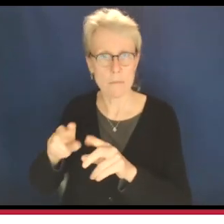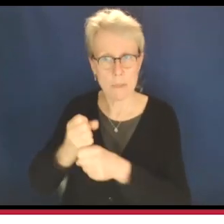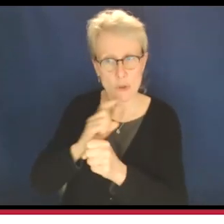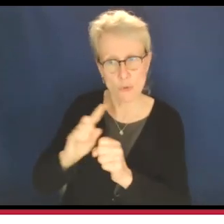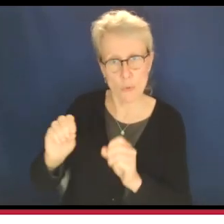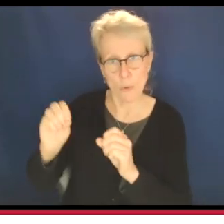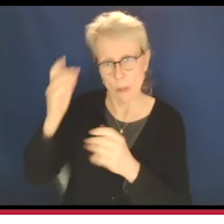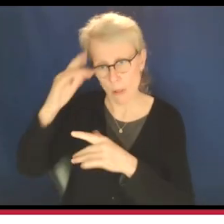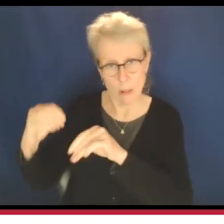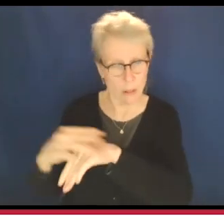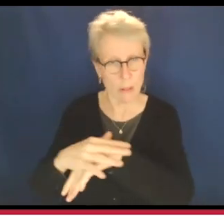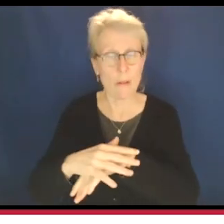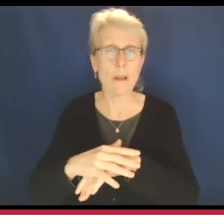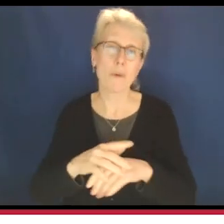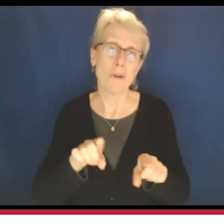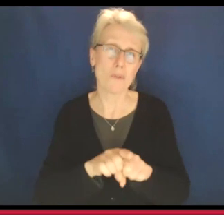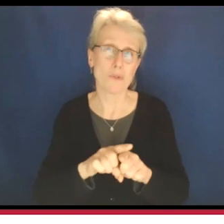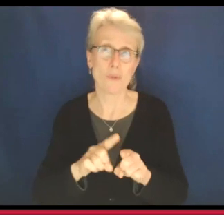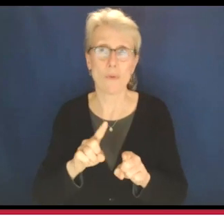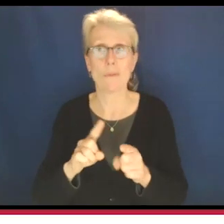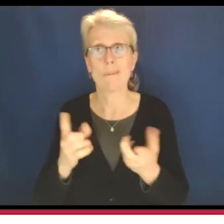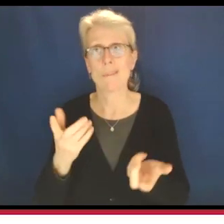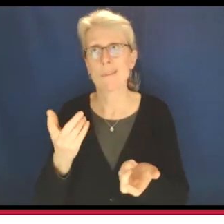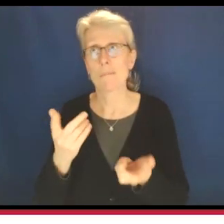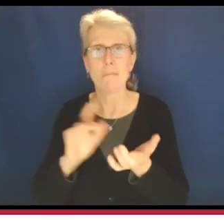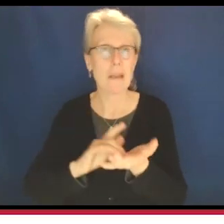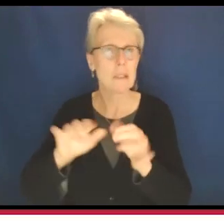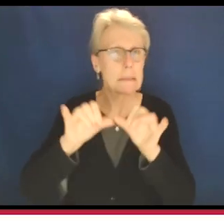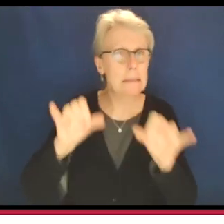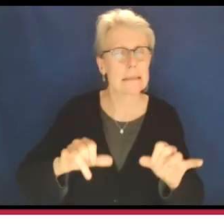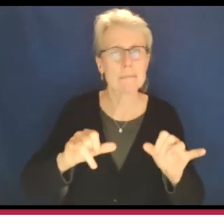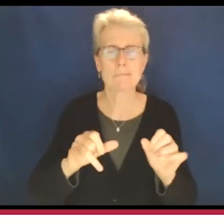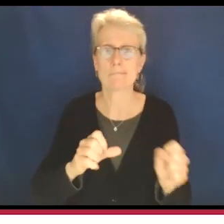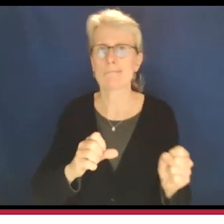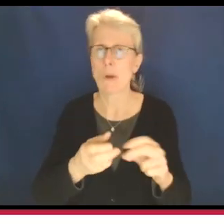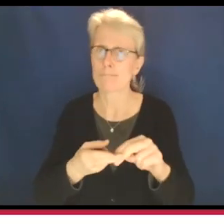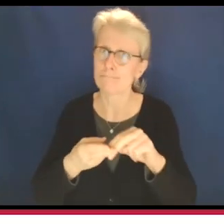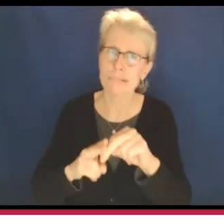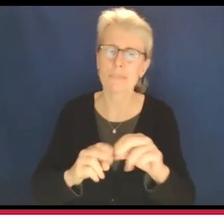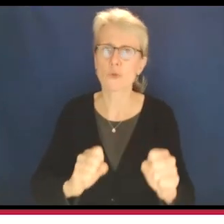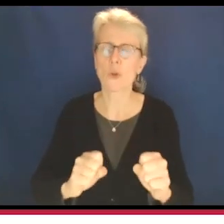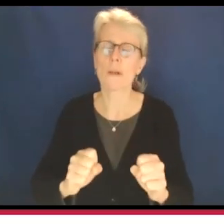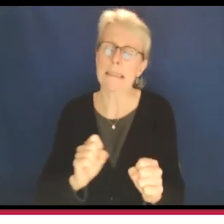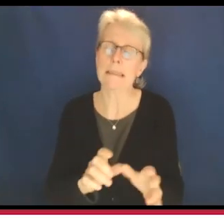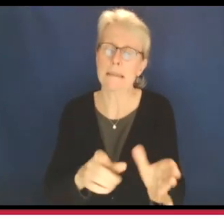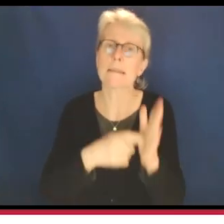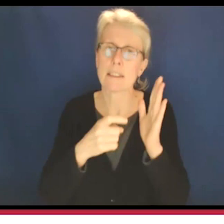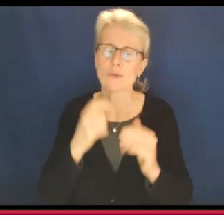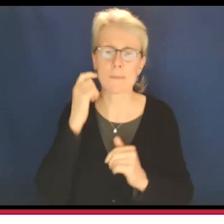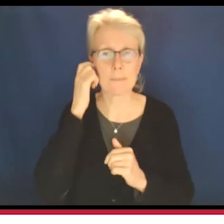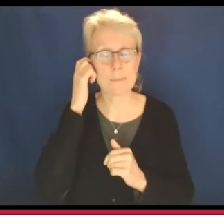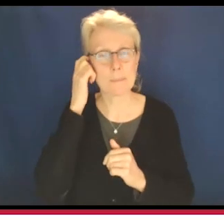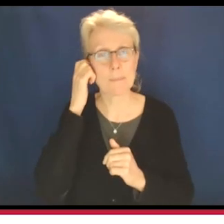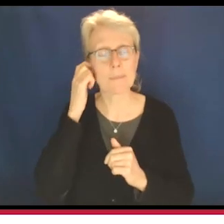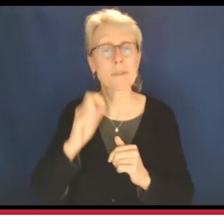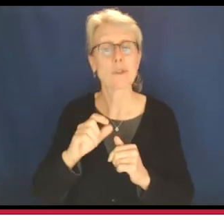And finally, stronger local public health systems are always essential to this. So in reflecting on the One Health